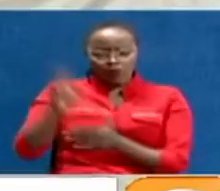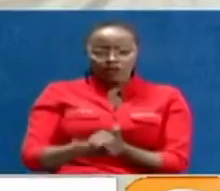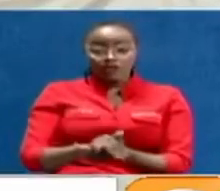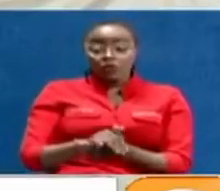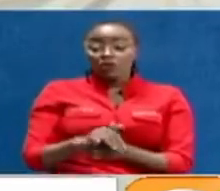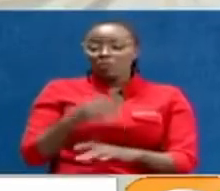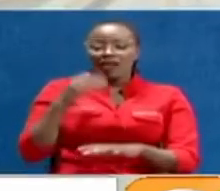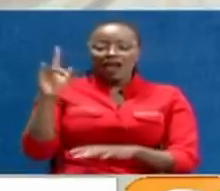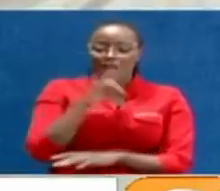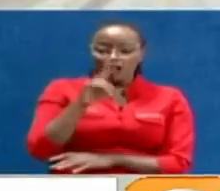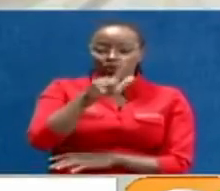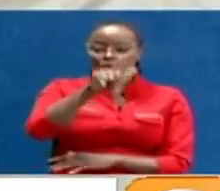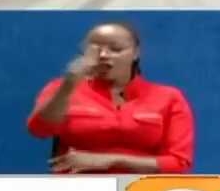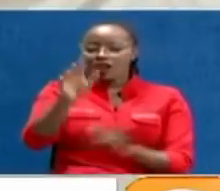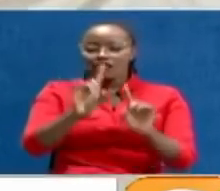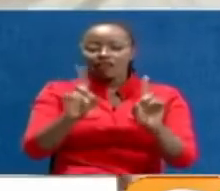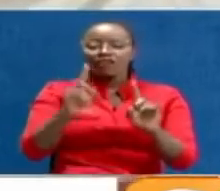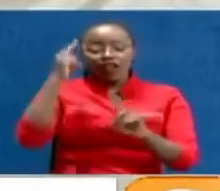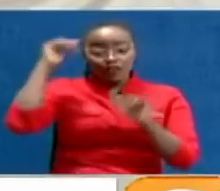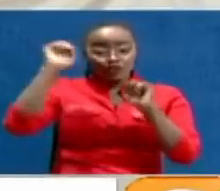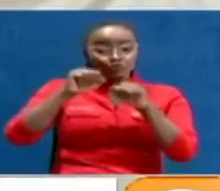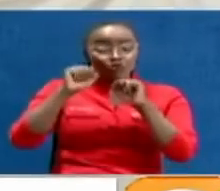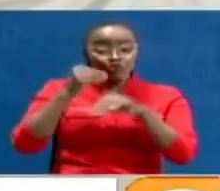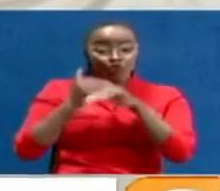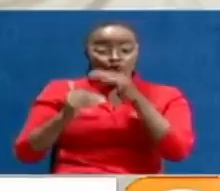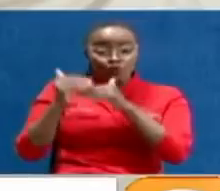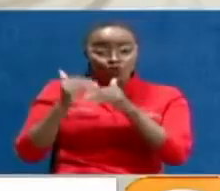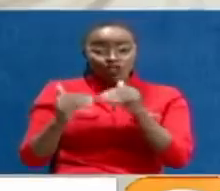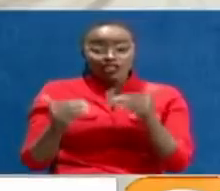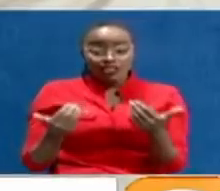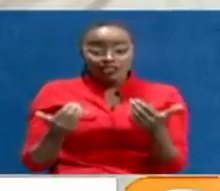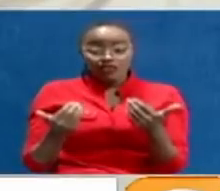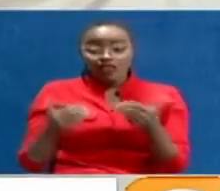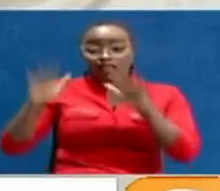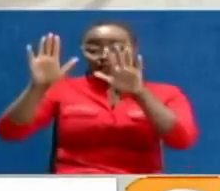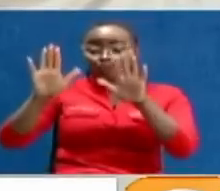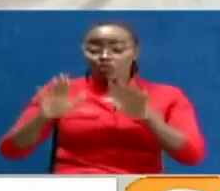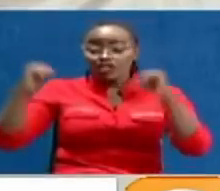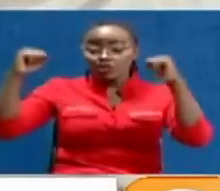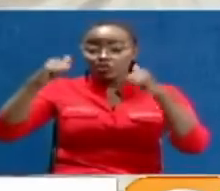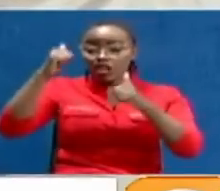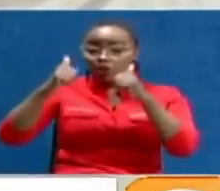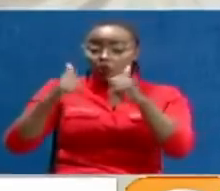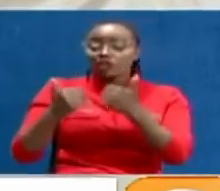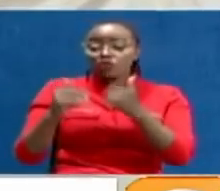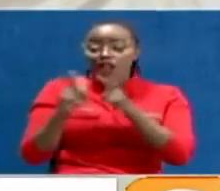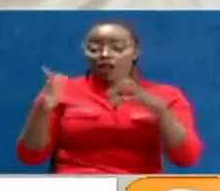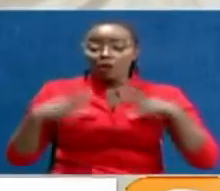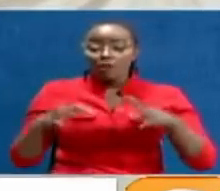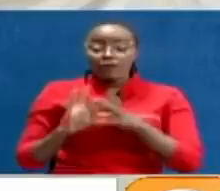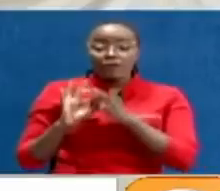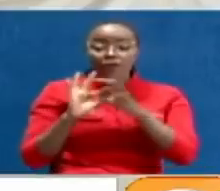too hard on each other. I think we can always build the necessary consensus that will bring people